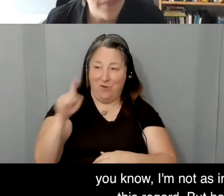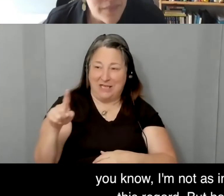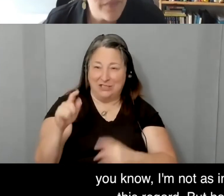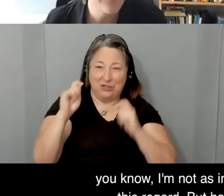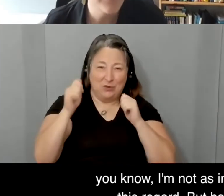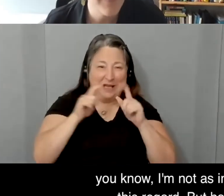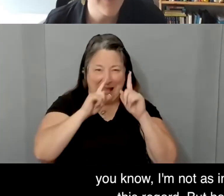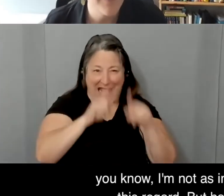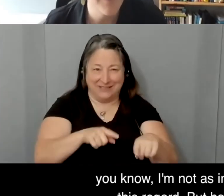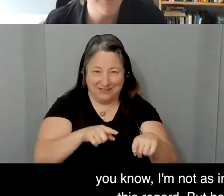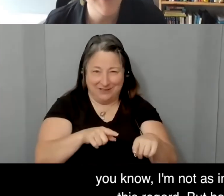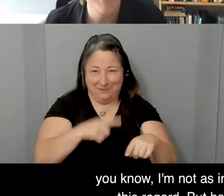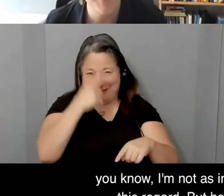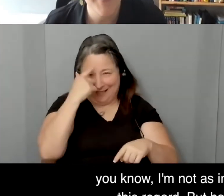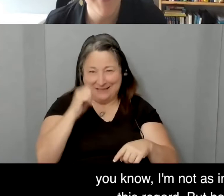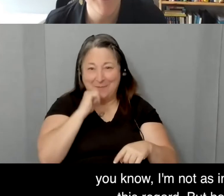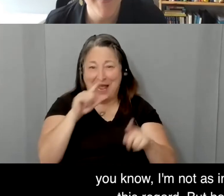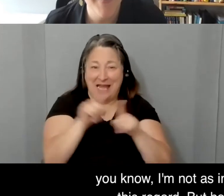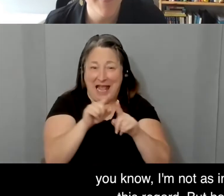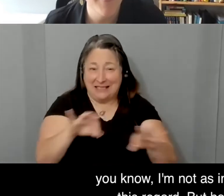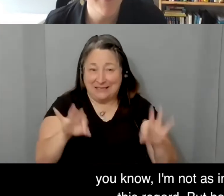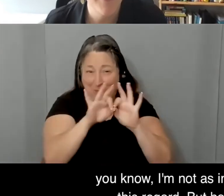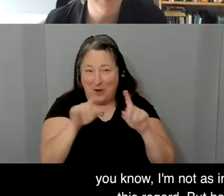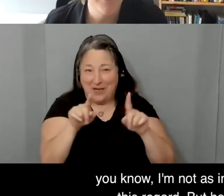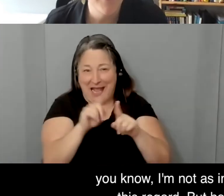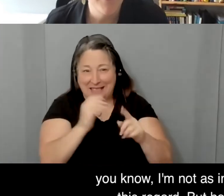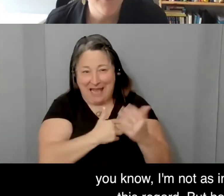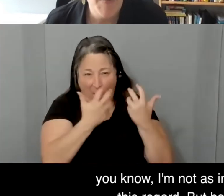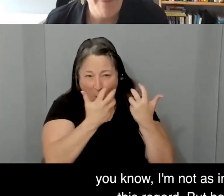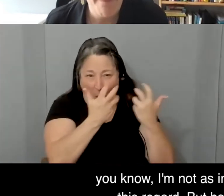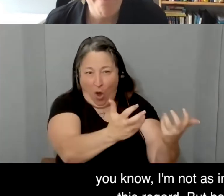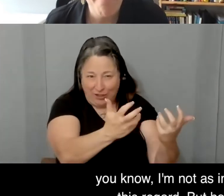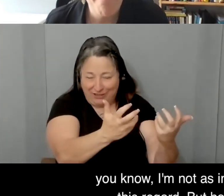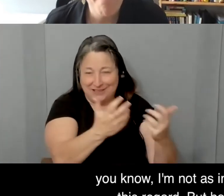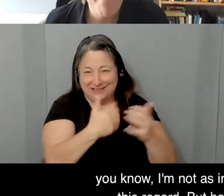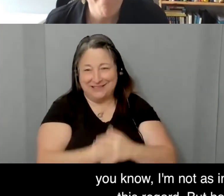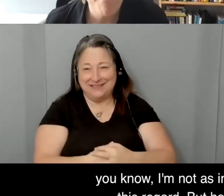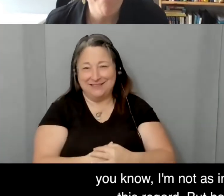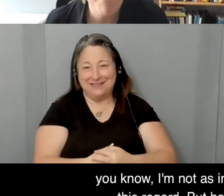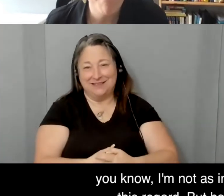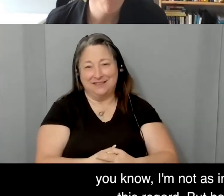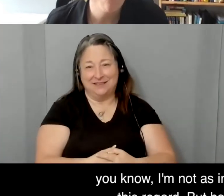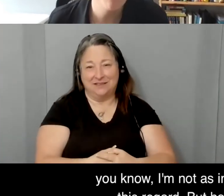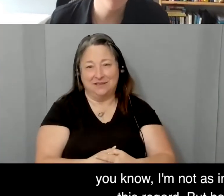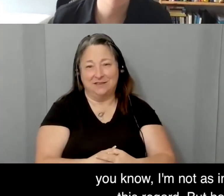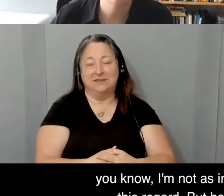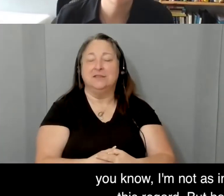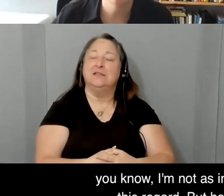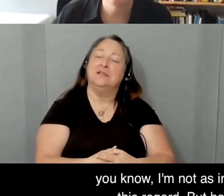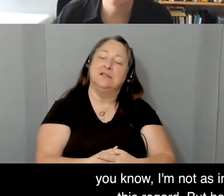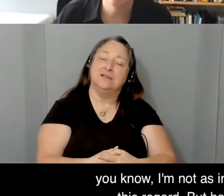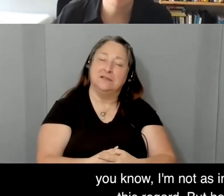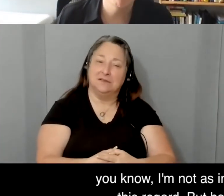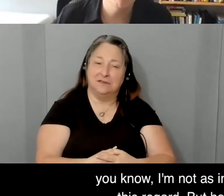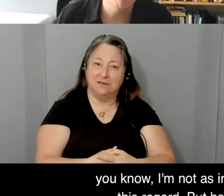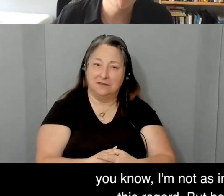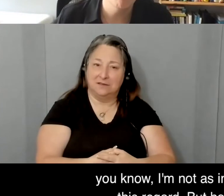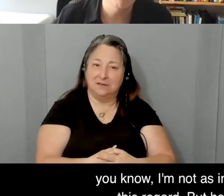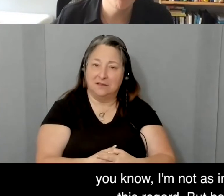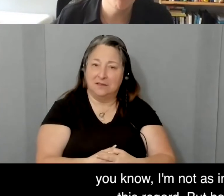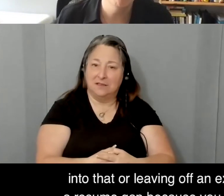because I'm not as important as the audience in this regard. But how do resume